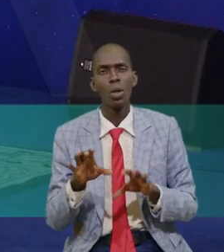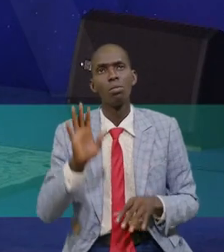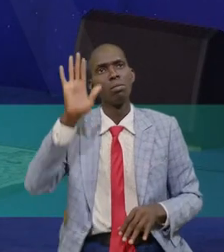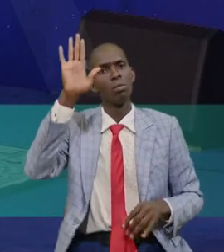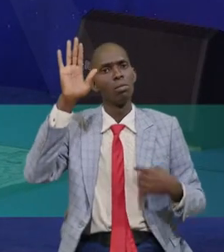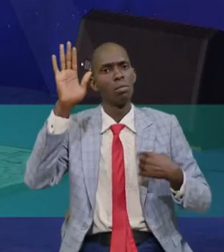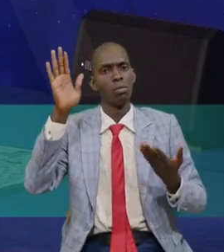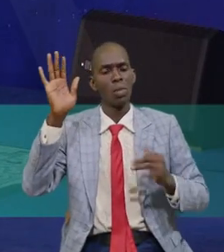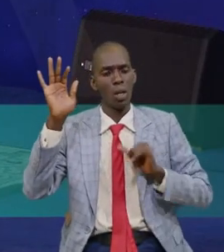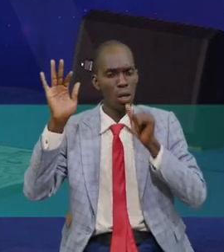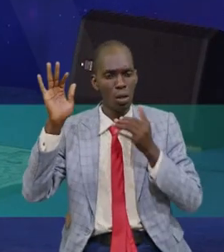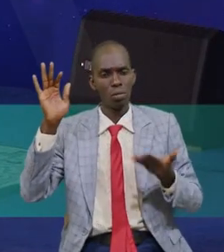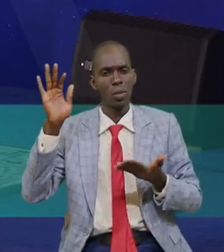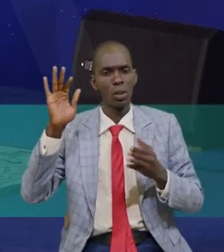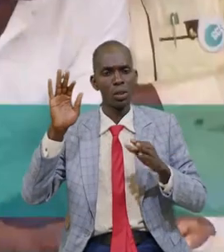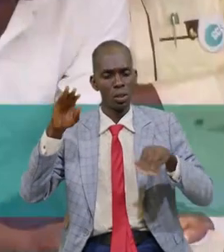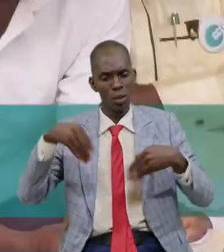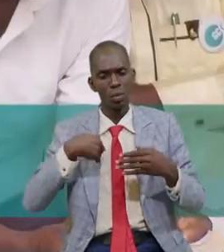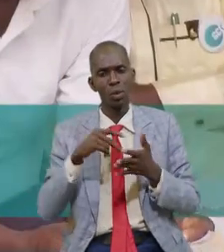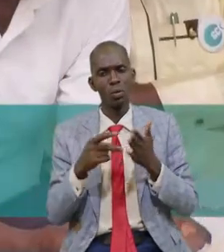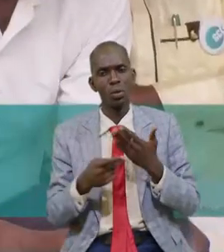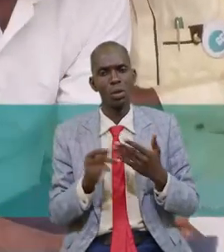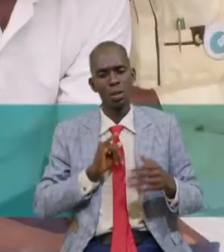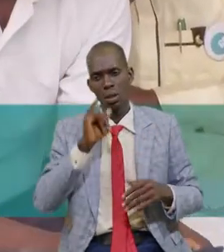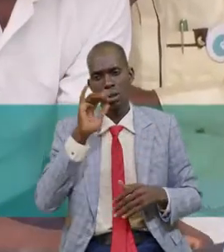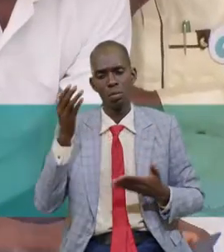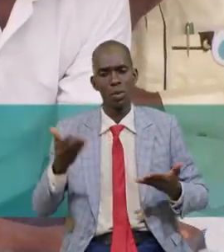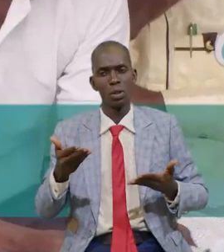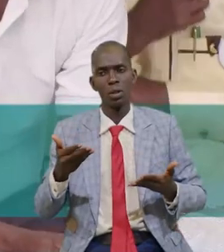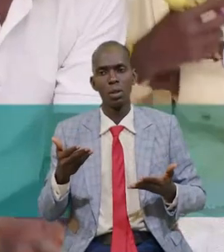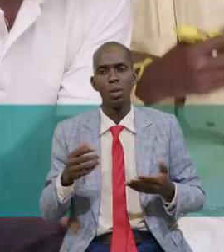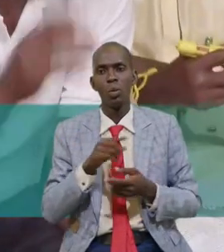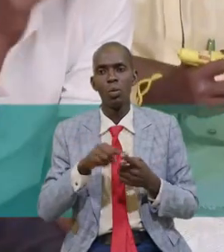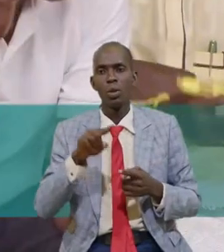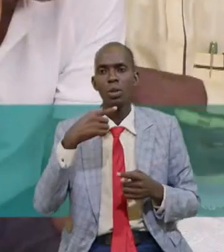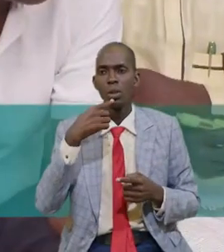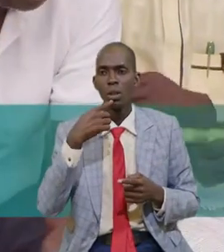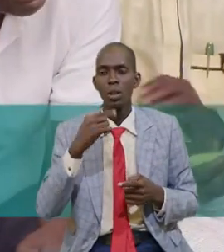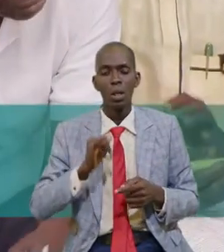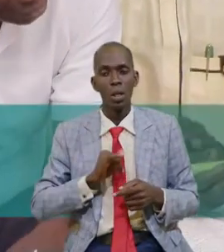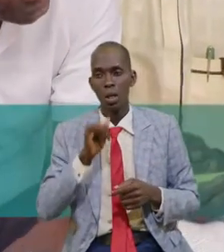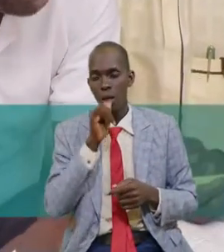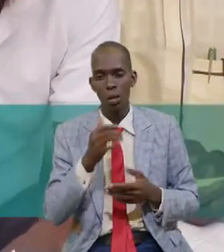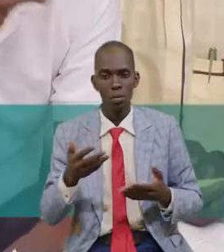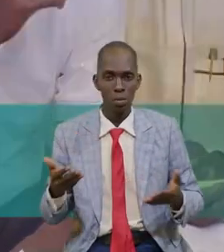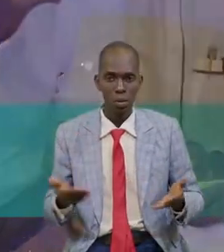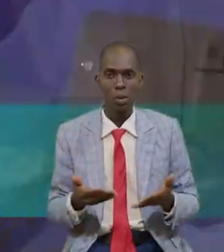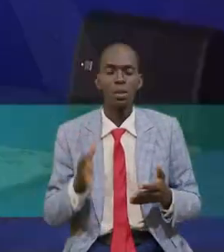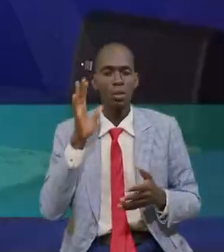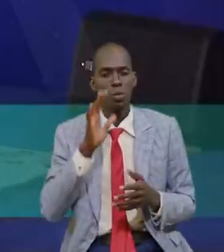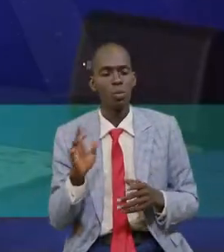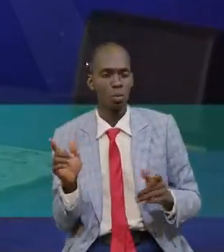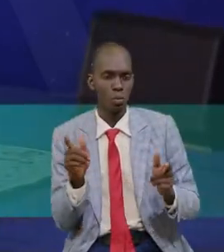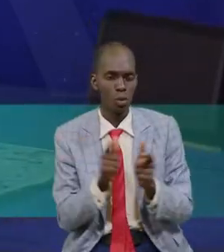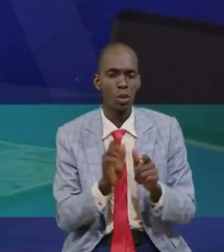here. Are you there? When you say I'm here, oh, you've not got, and give you your own. And we come